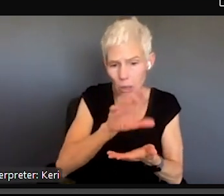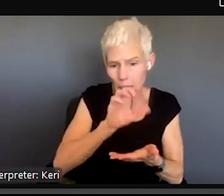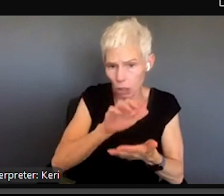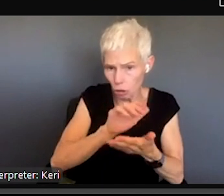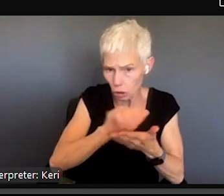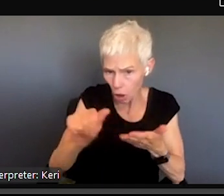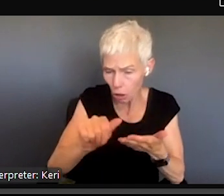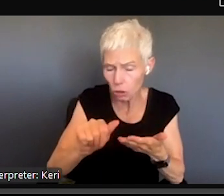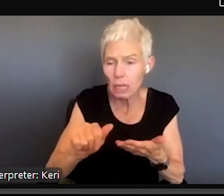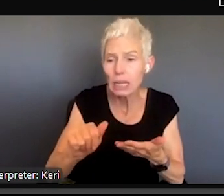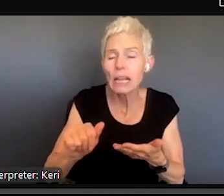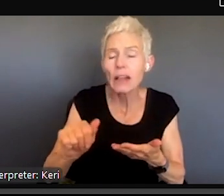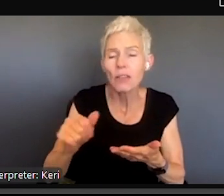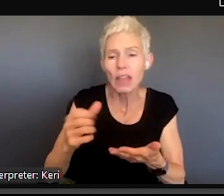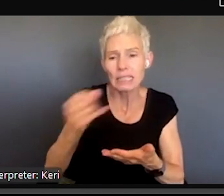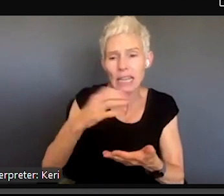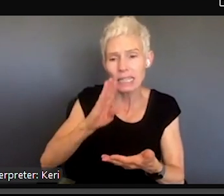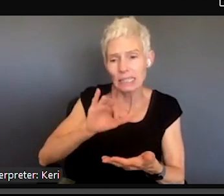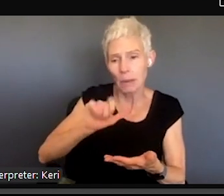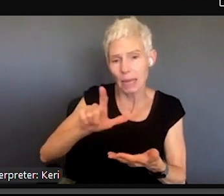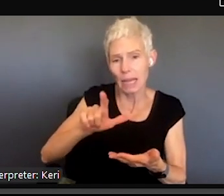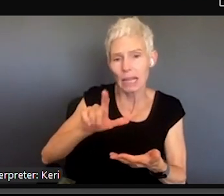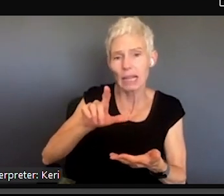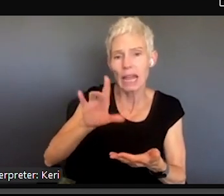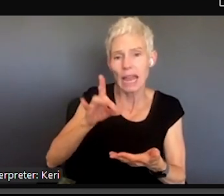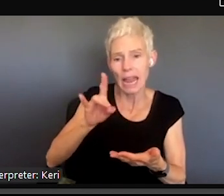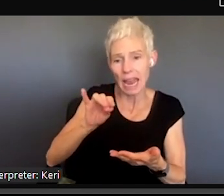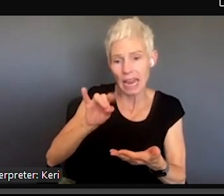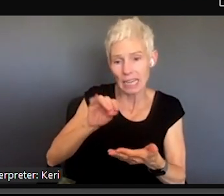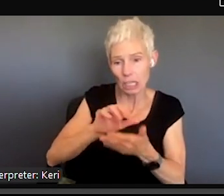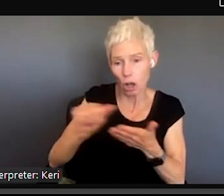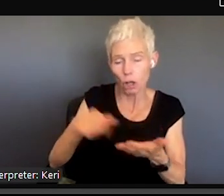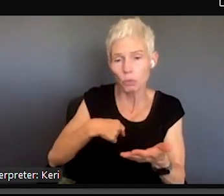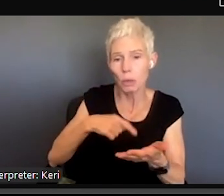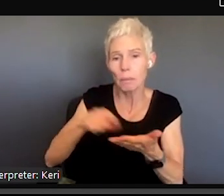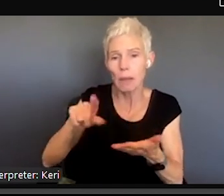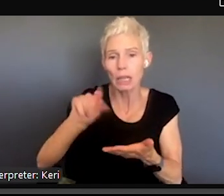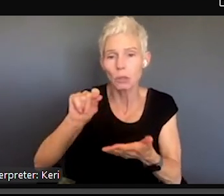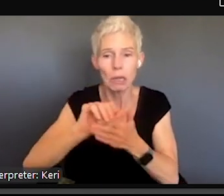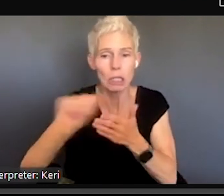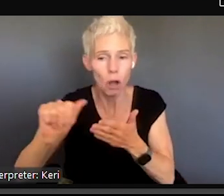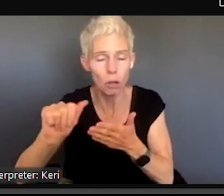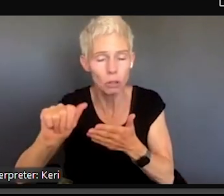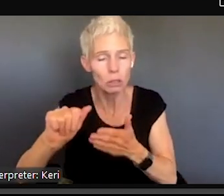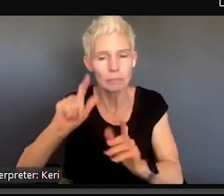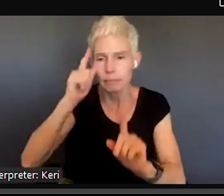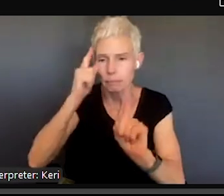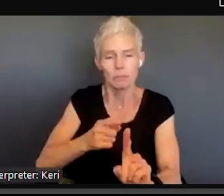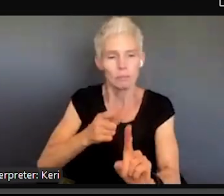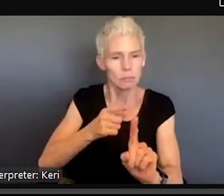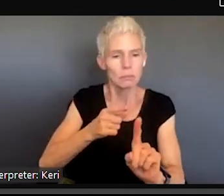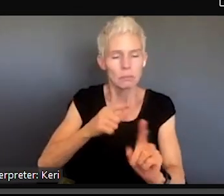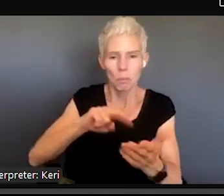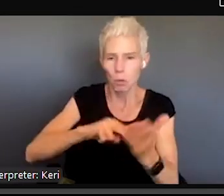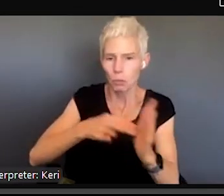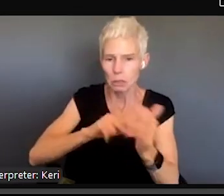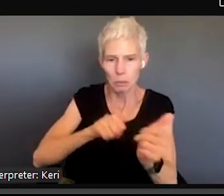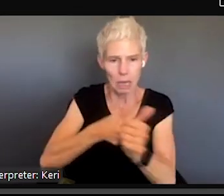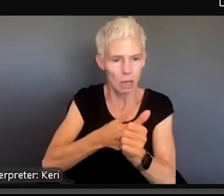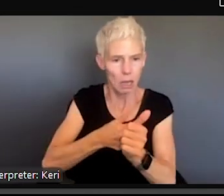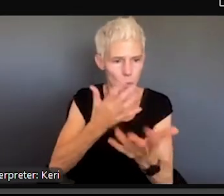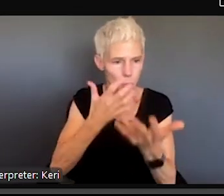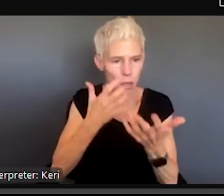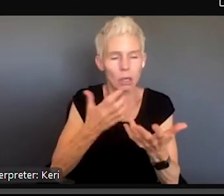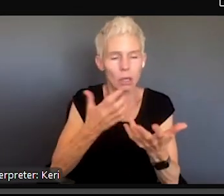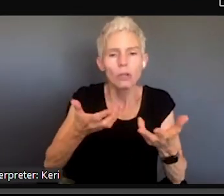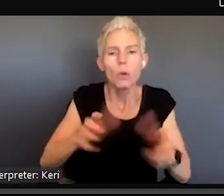they bill $80, we'll pay for $20. We have done this intentionally because we don't want our